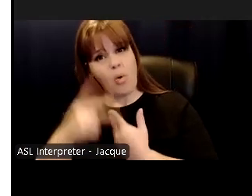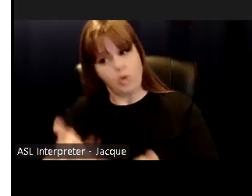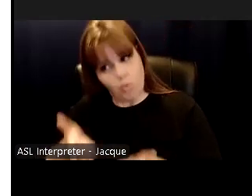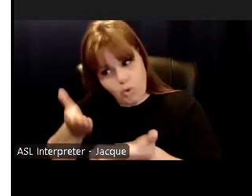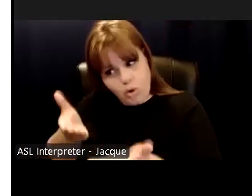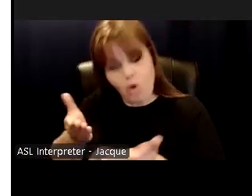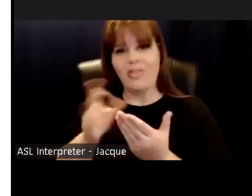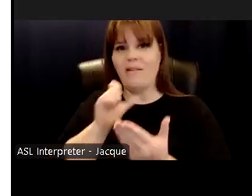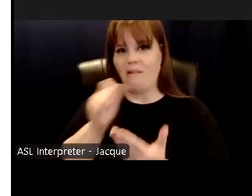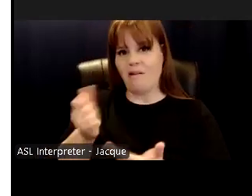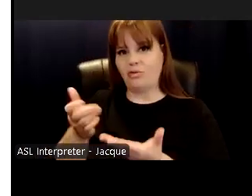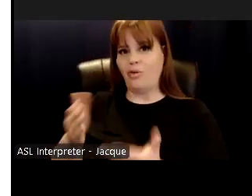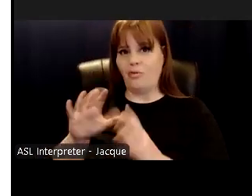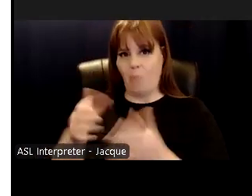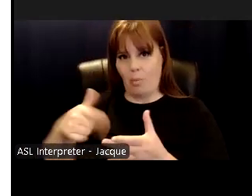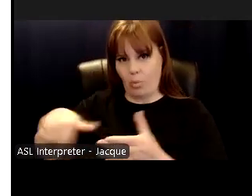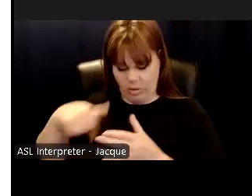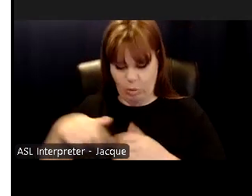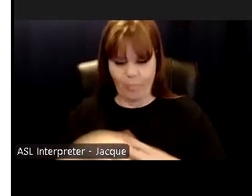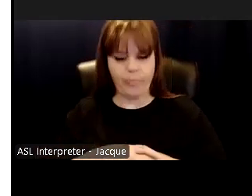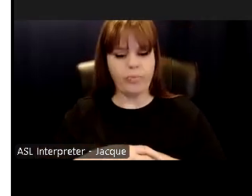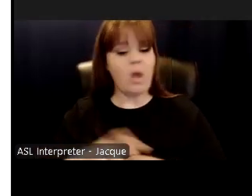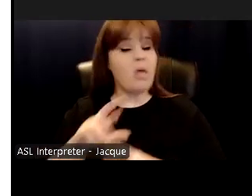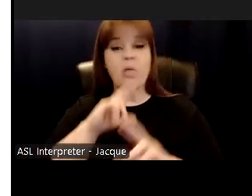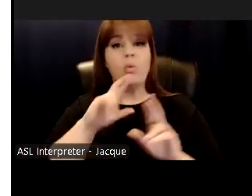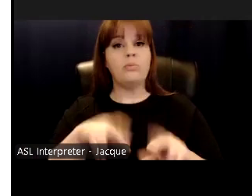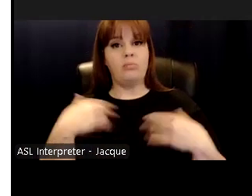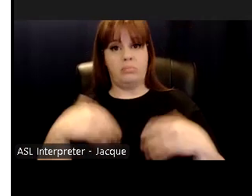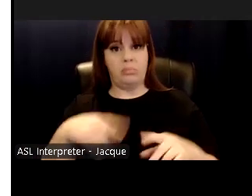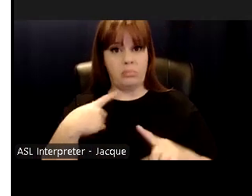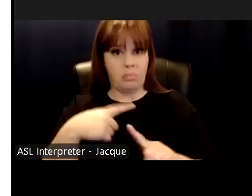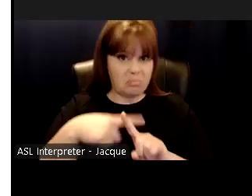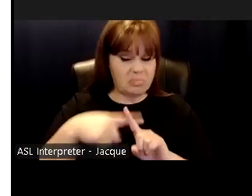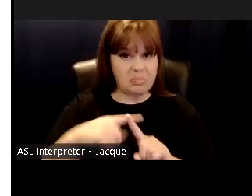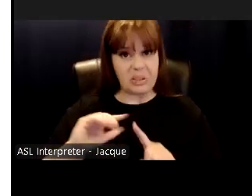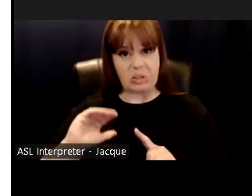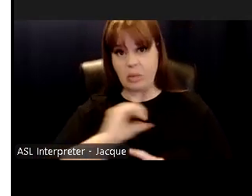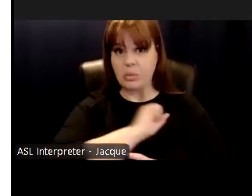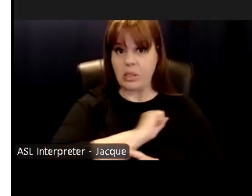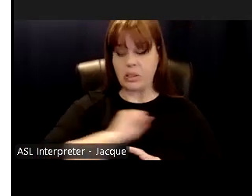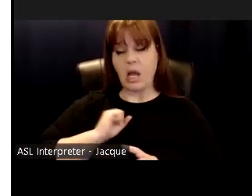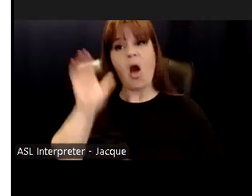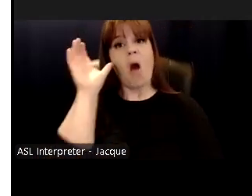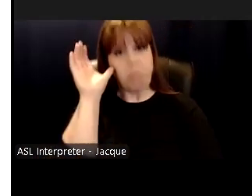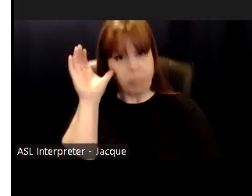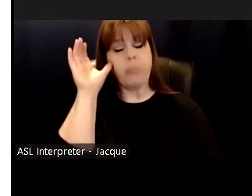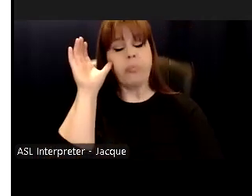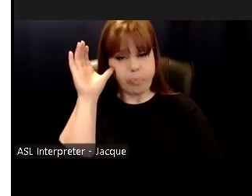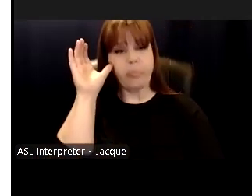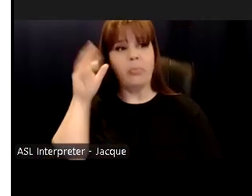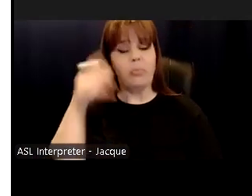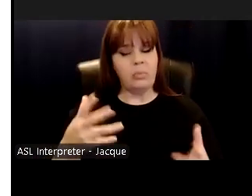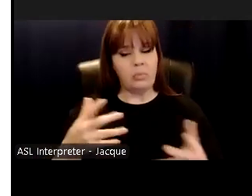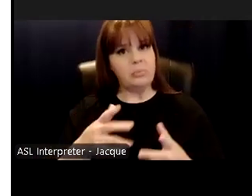And the response was largely positive. And so it showed that the Senate was really listening to the messages of the patients and of the clinicians